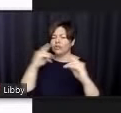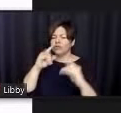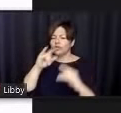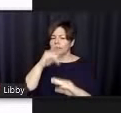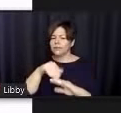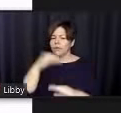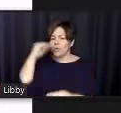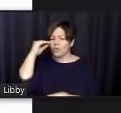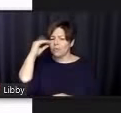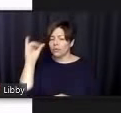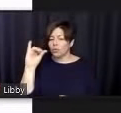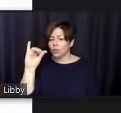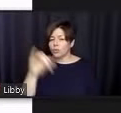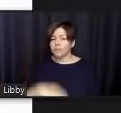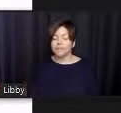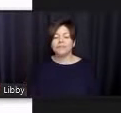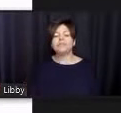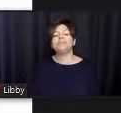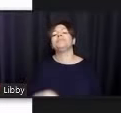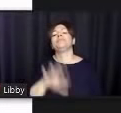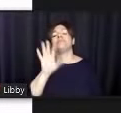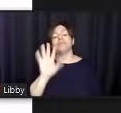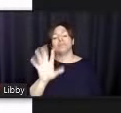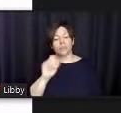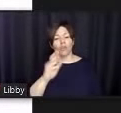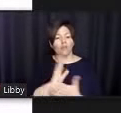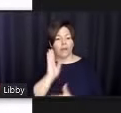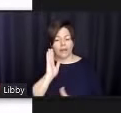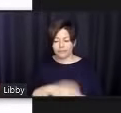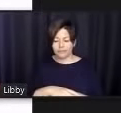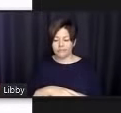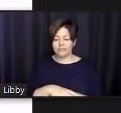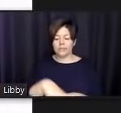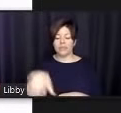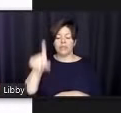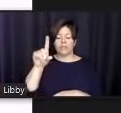part of this. Okay. So, all right. So 2020,